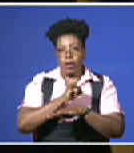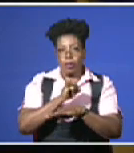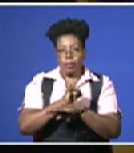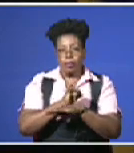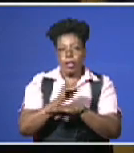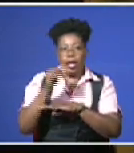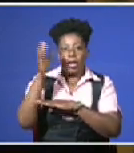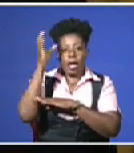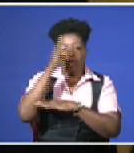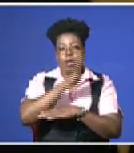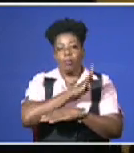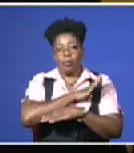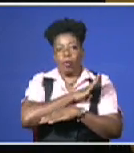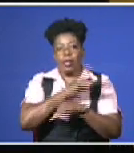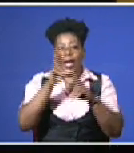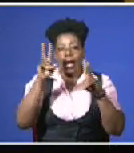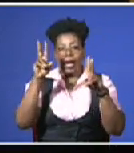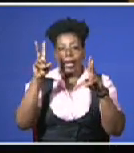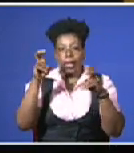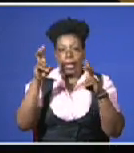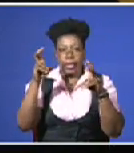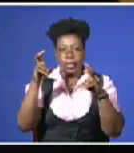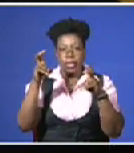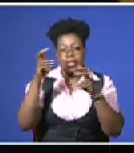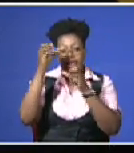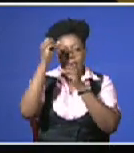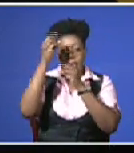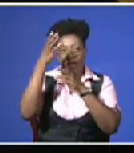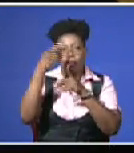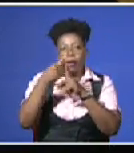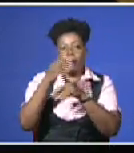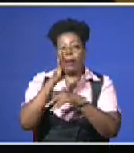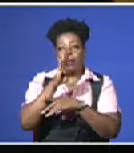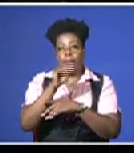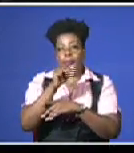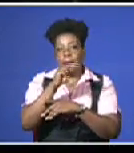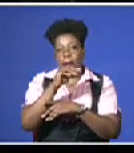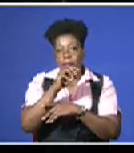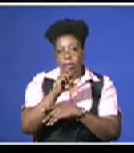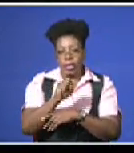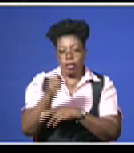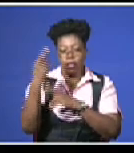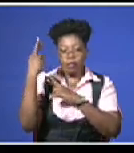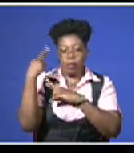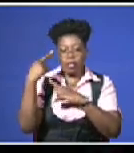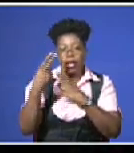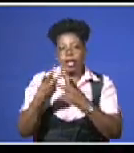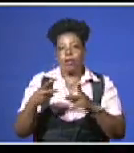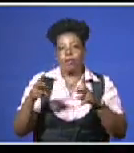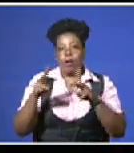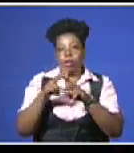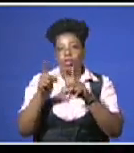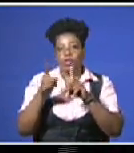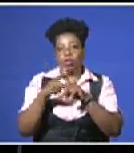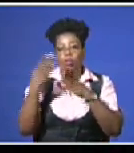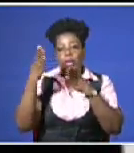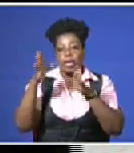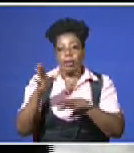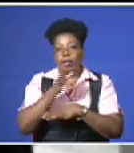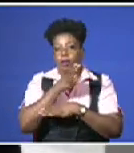Boleg, highlighted B.A.M.S.I's data collection and research responsibility and its value to Bahamian farmers throughout the